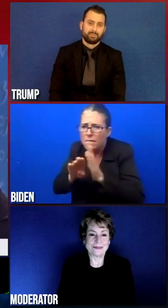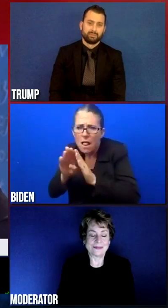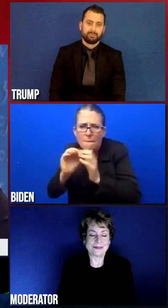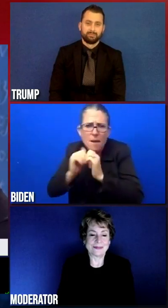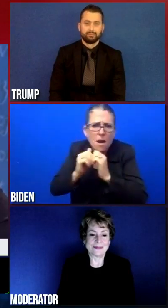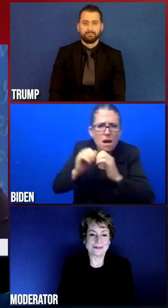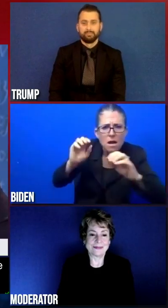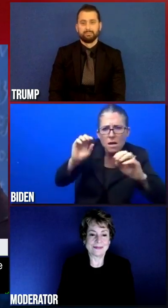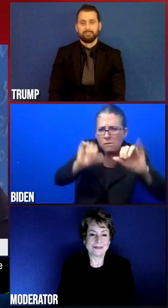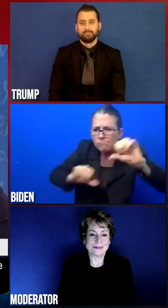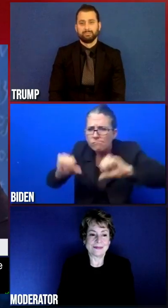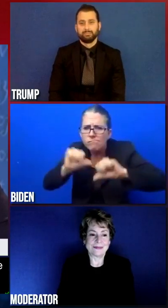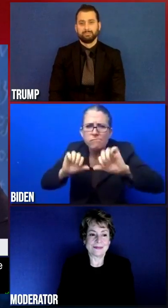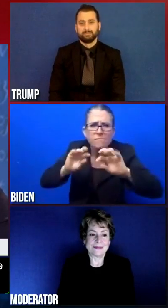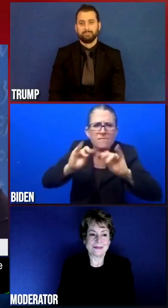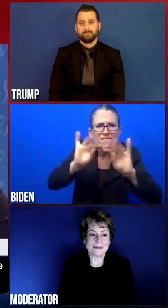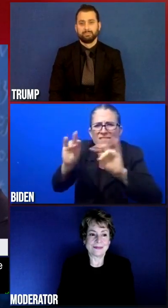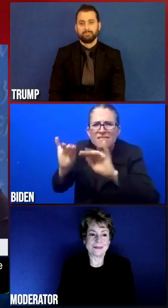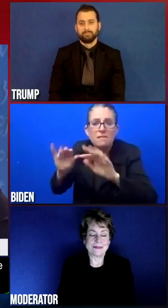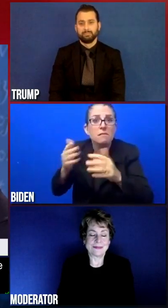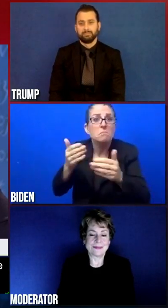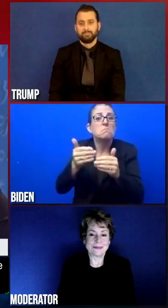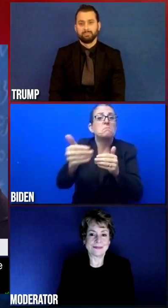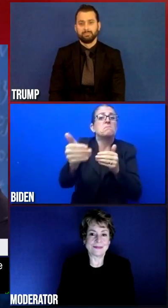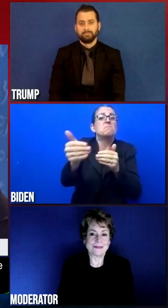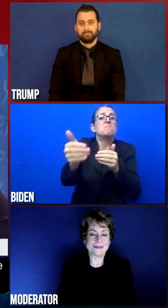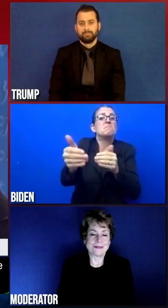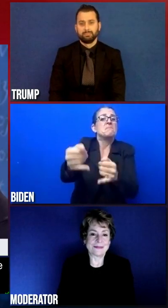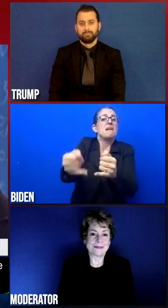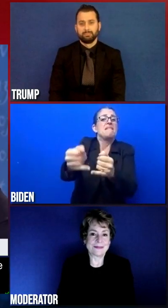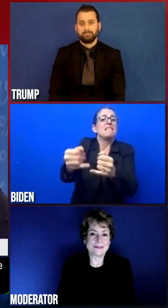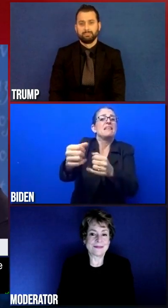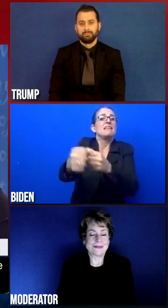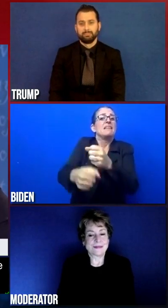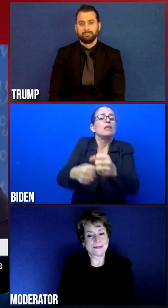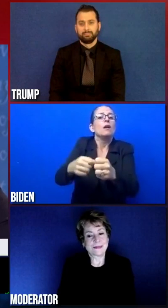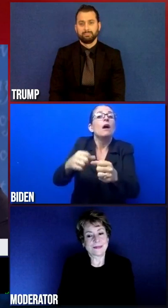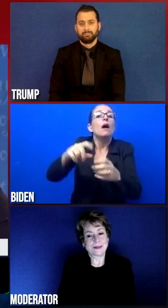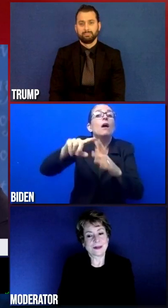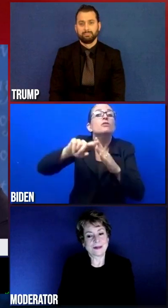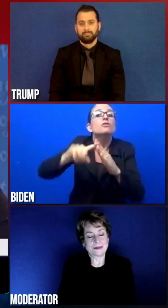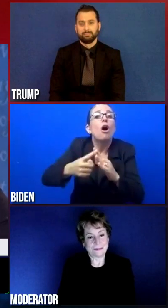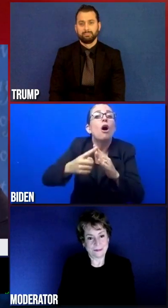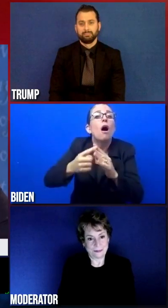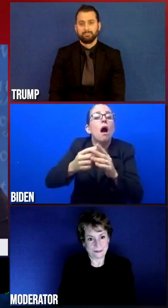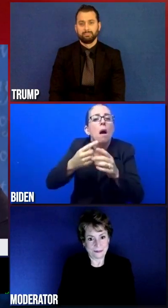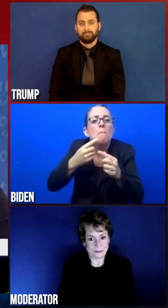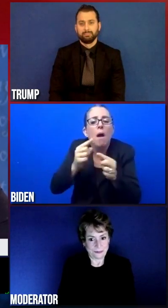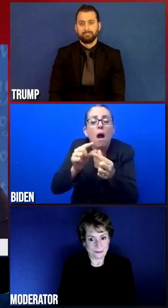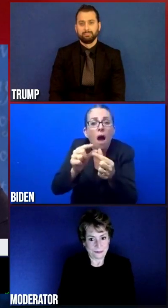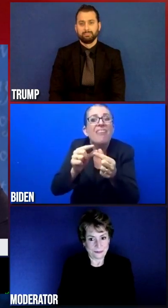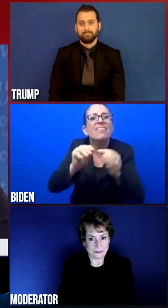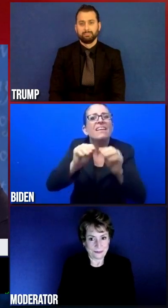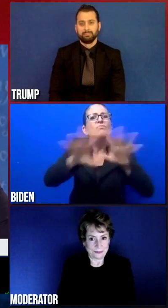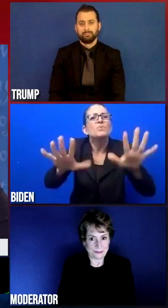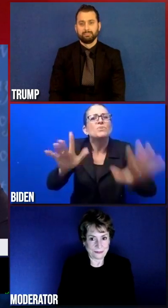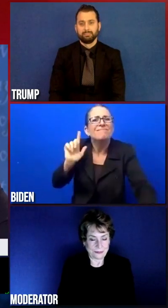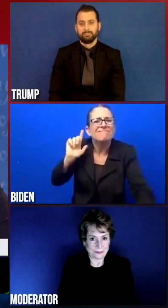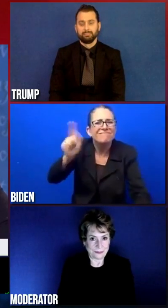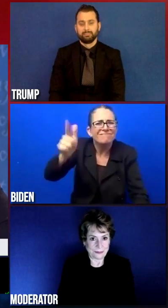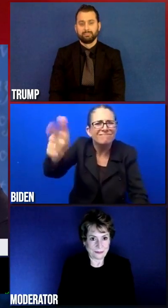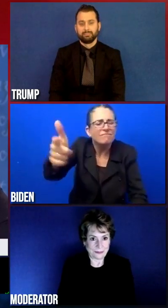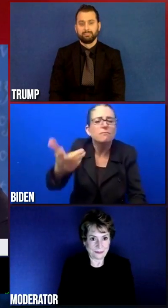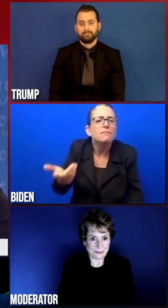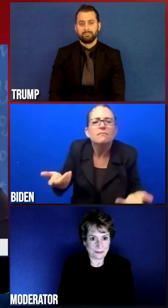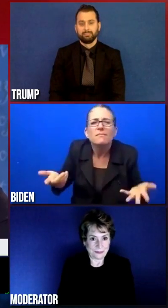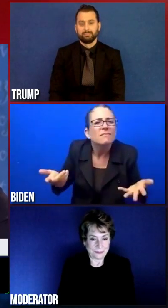the distribution of that vaccine will not occur until sometime beginning or the middle of next year to get it out, if we get the vaccine. And pray God